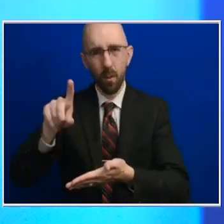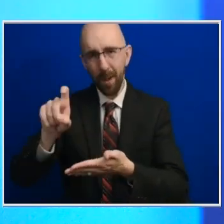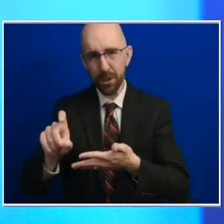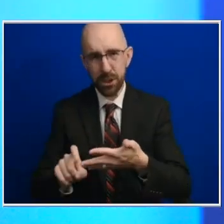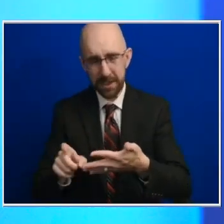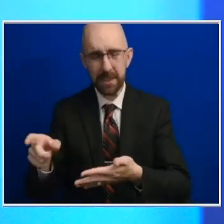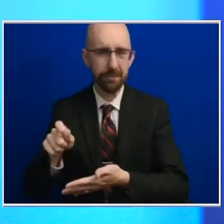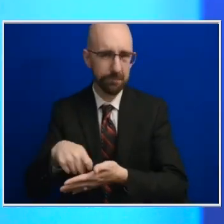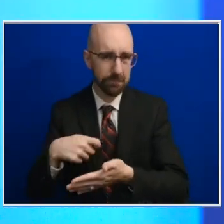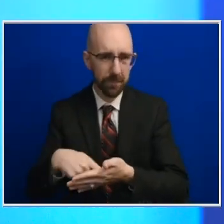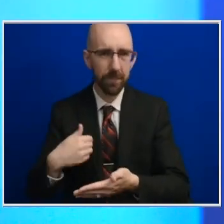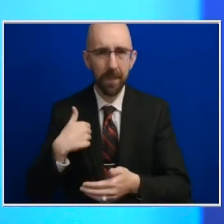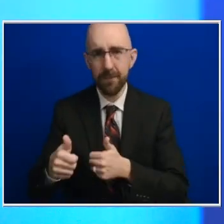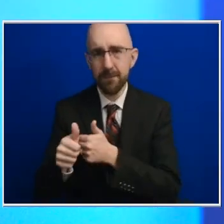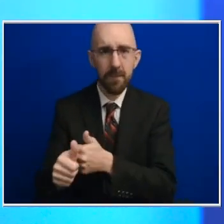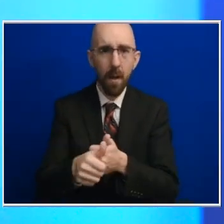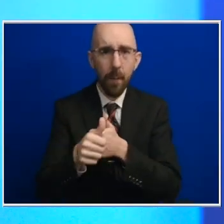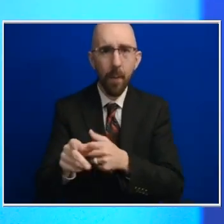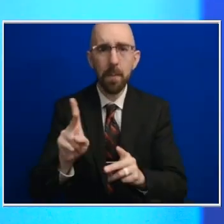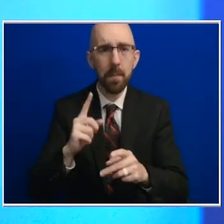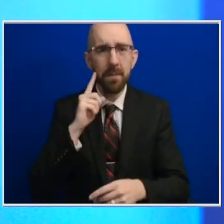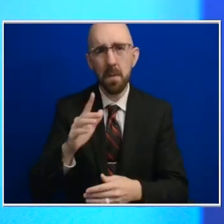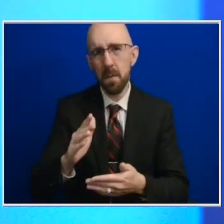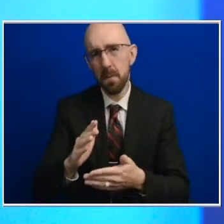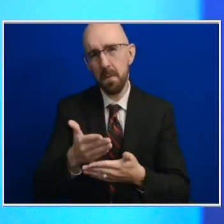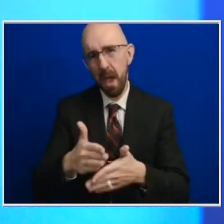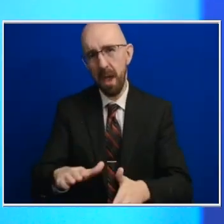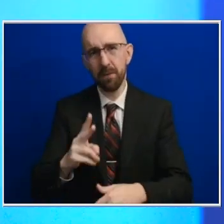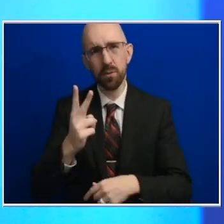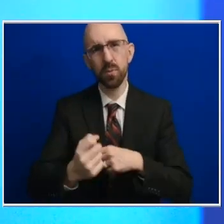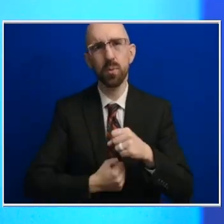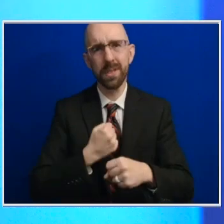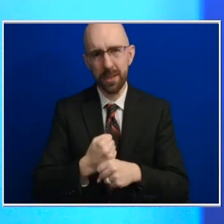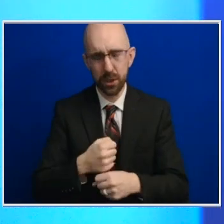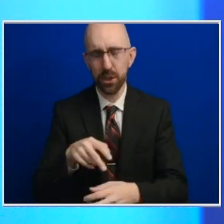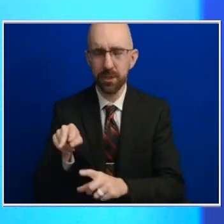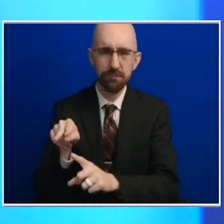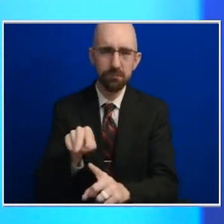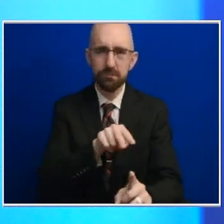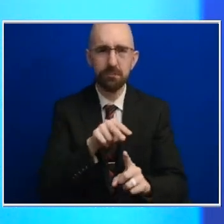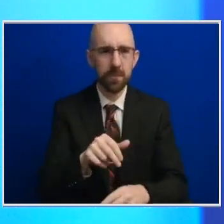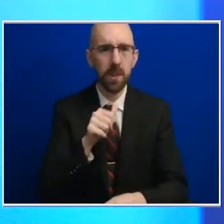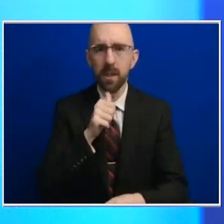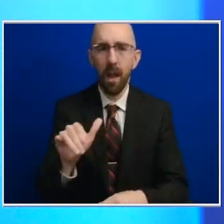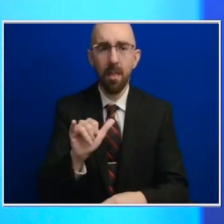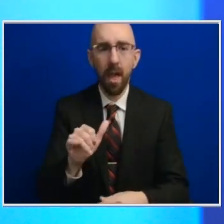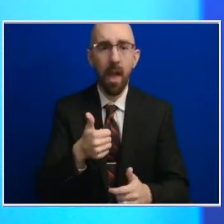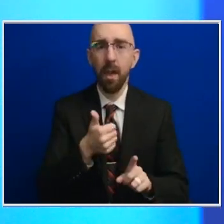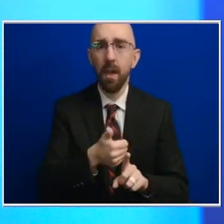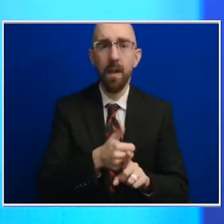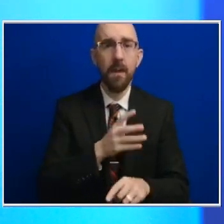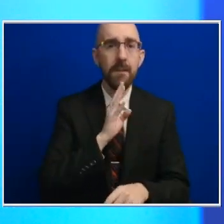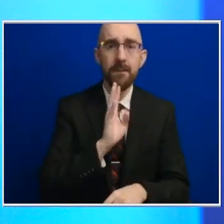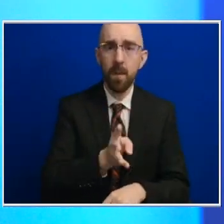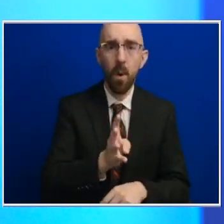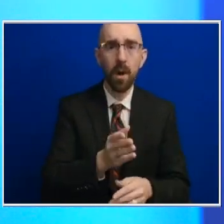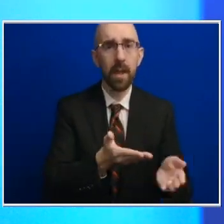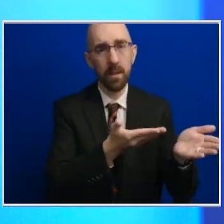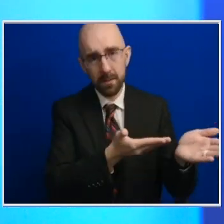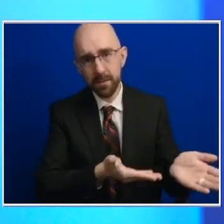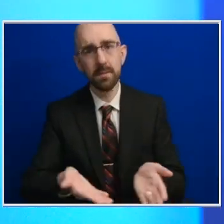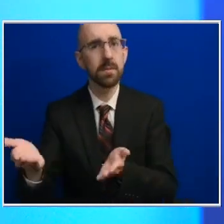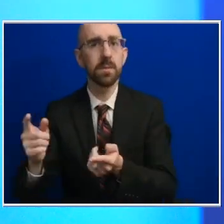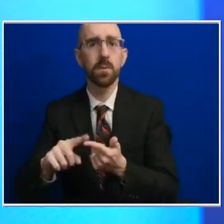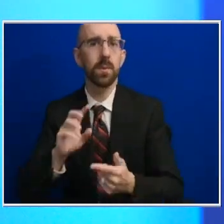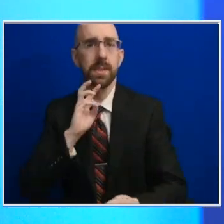for an average of about 2 years. So this is not where they took somebody who was 40 and took them all the way till they were 65